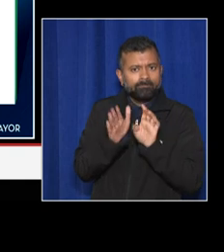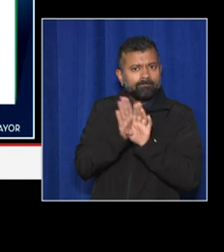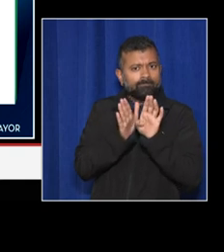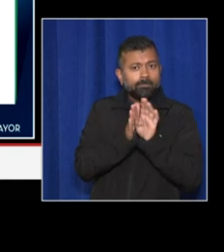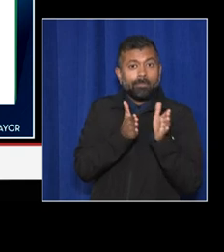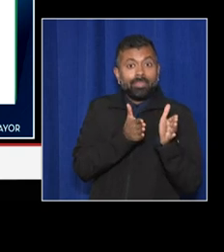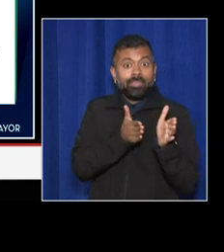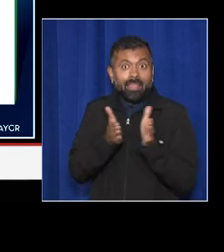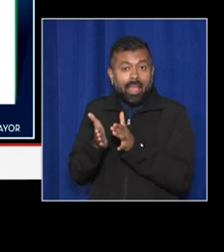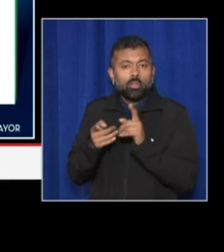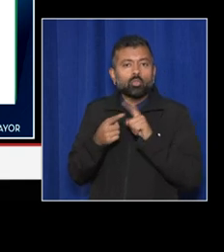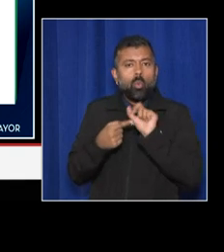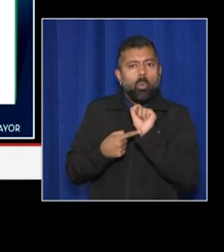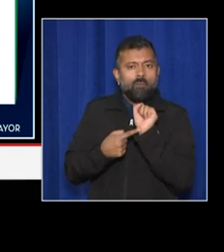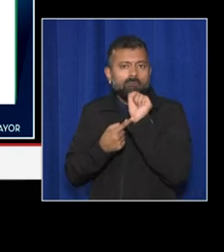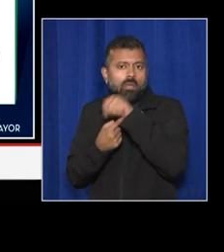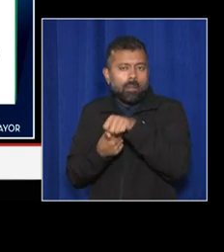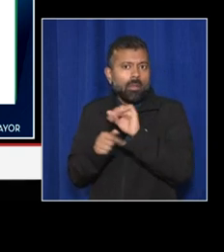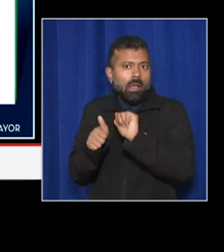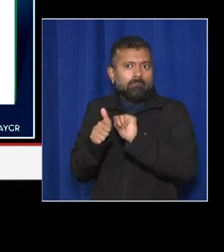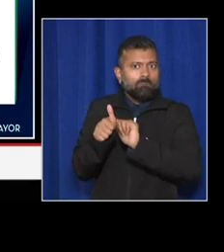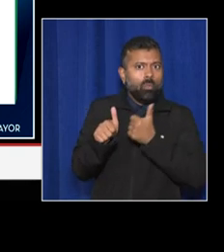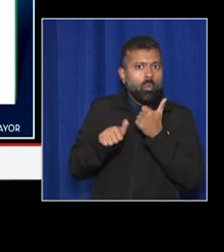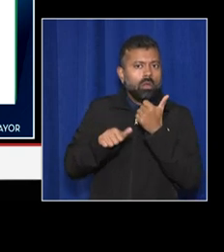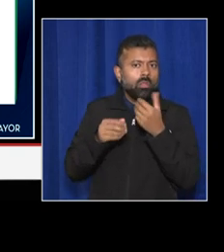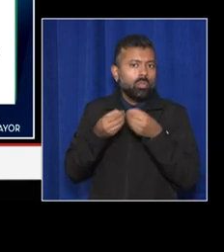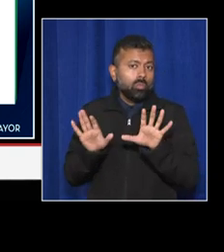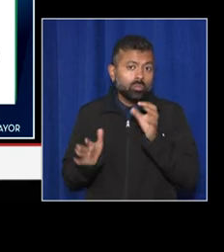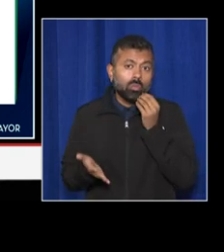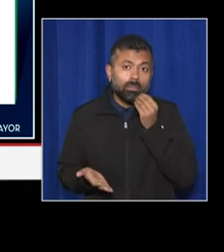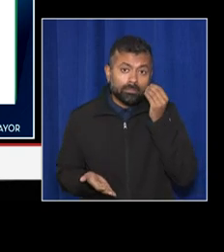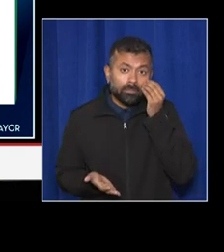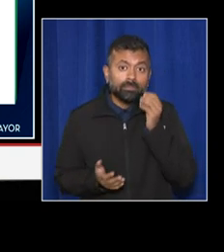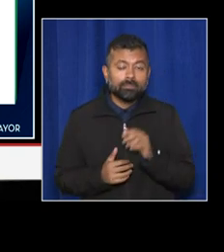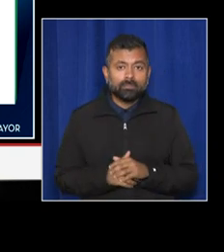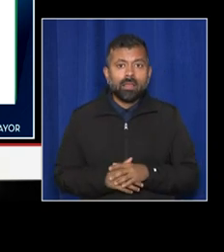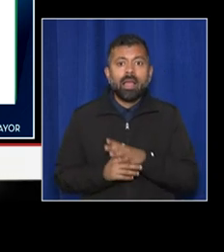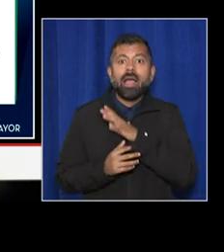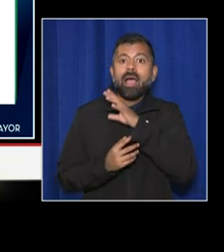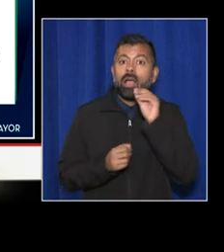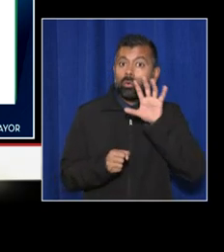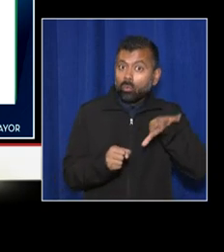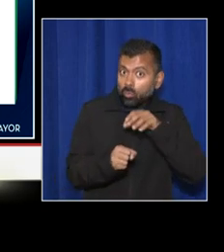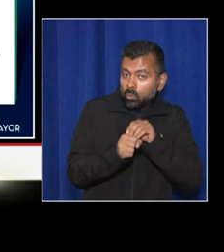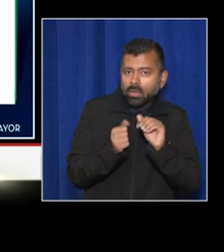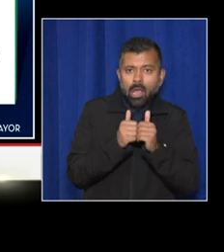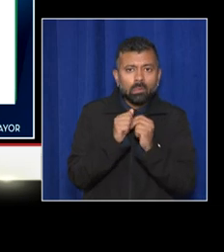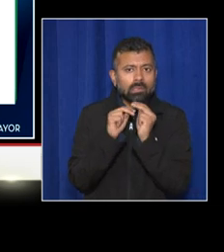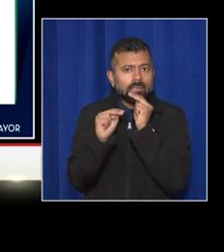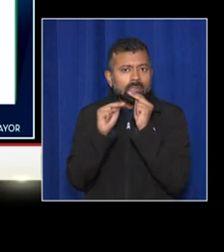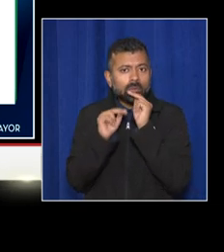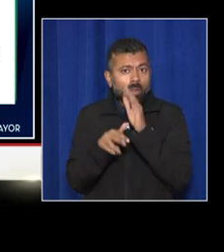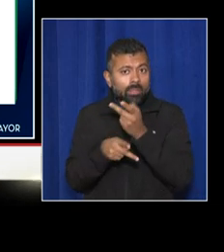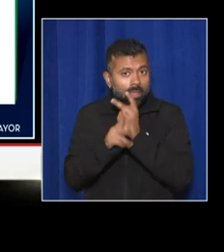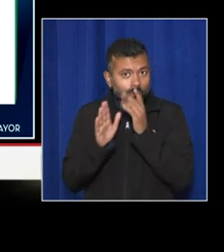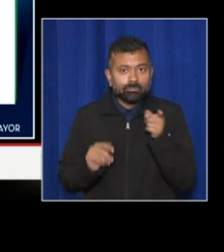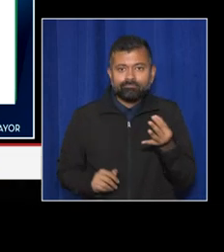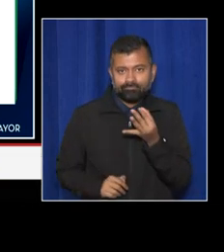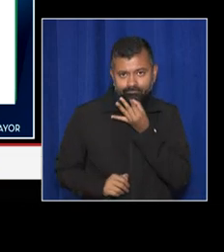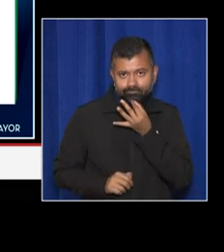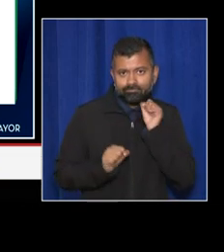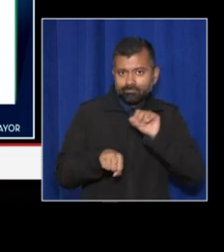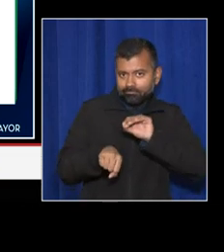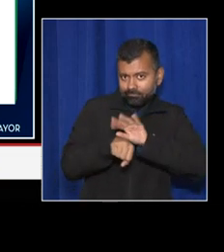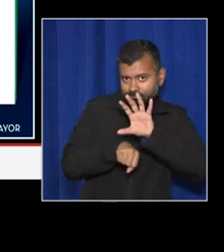a strategy for engaging with your lender. It may be this counselor themselves engaging with a lender. It may be providing some